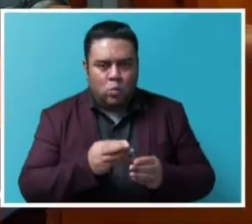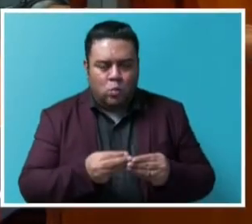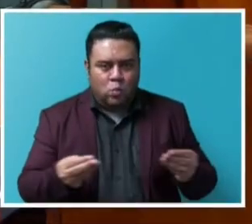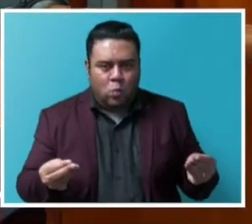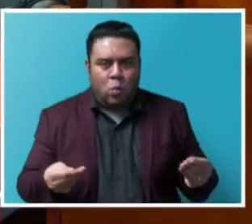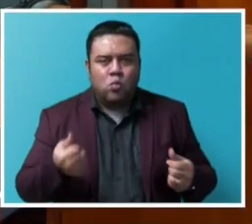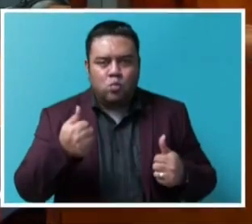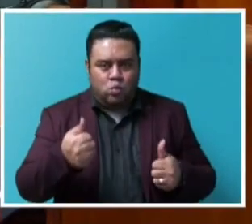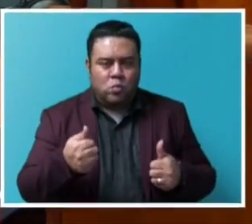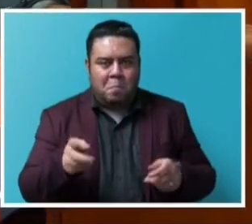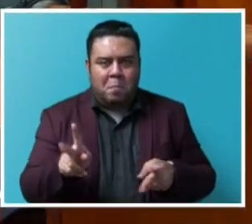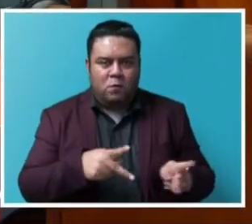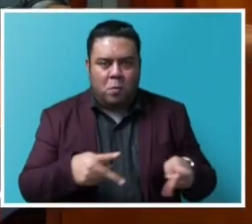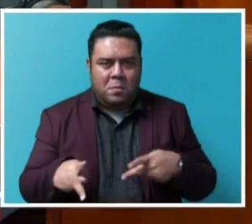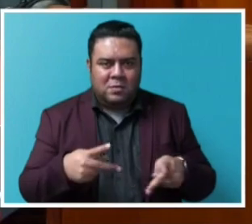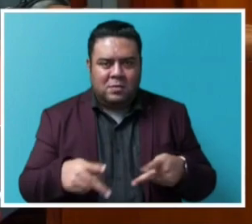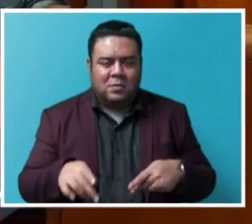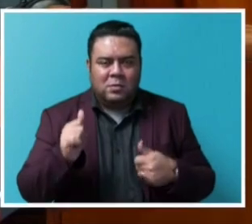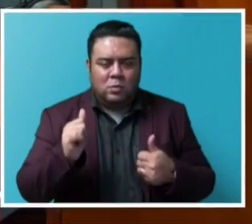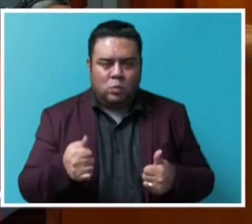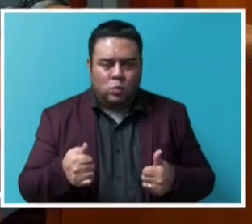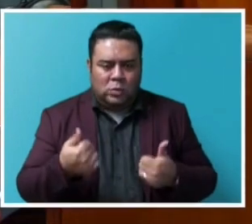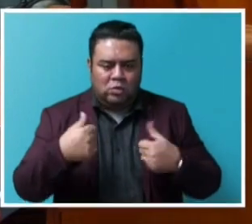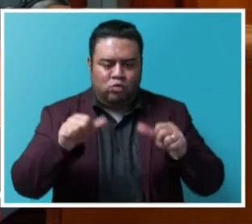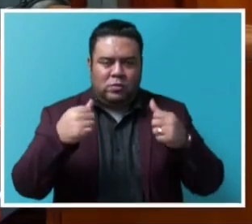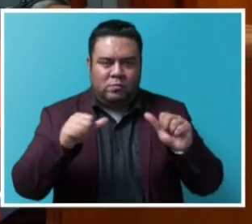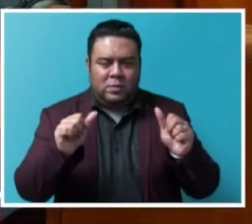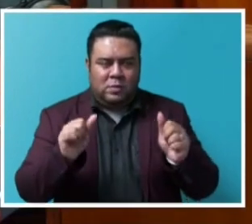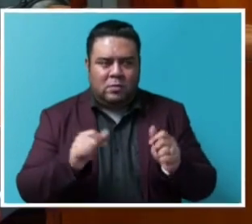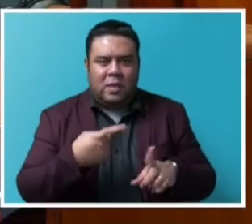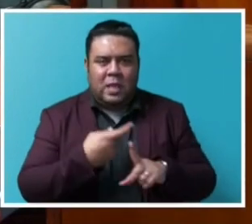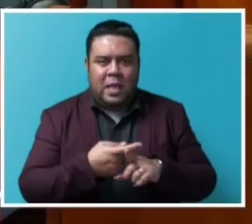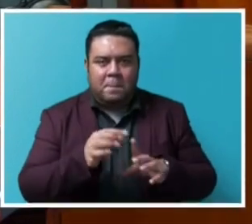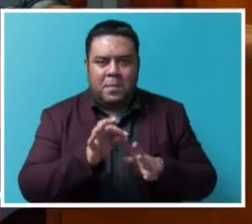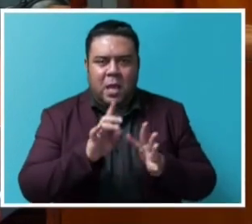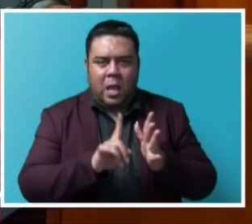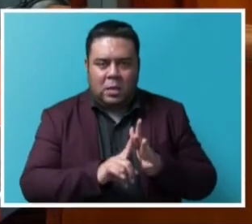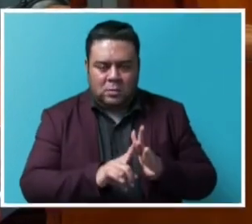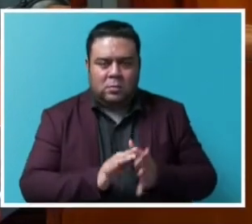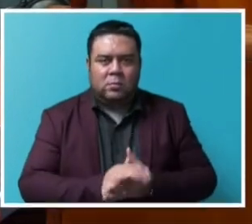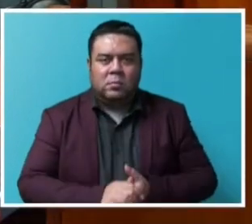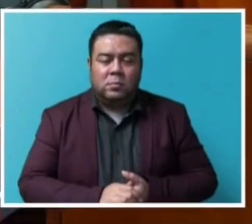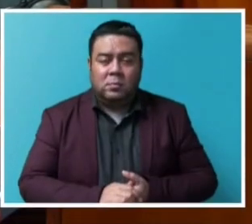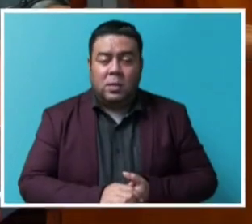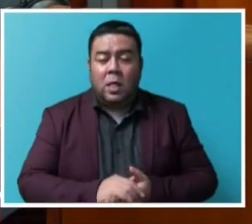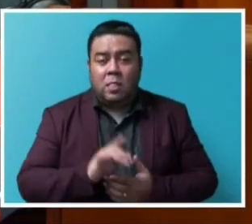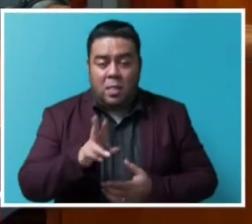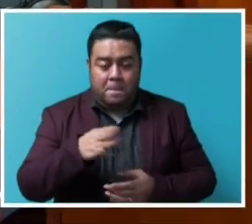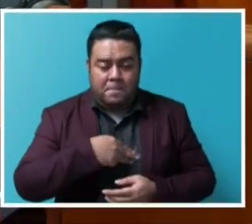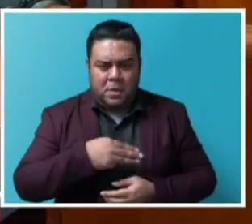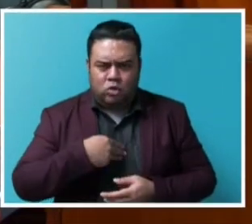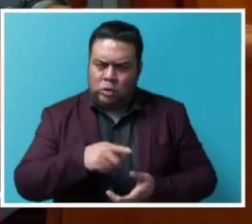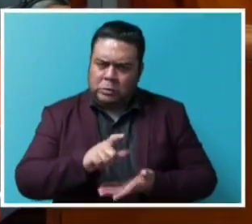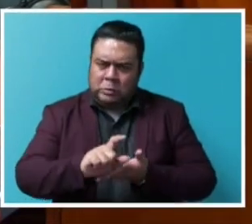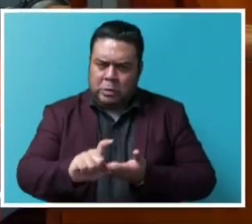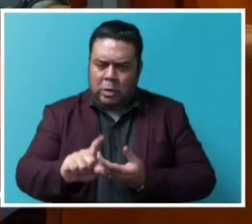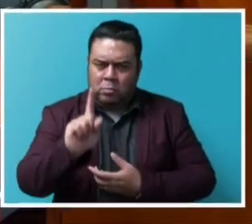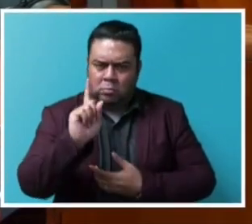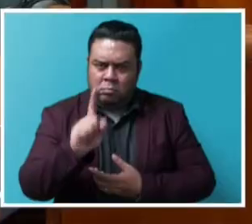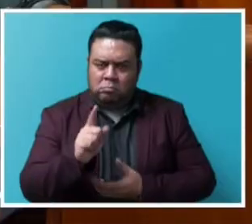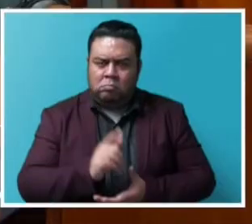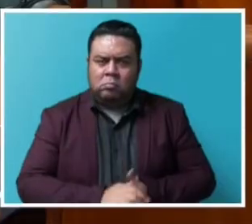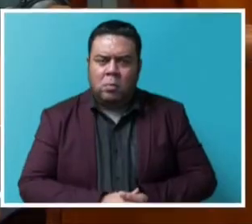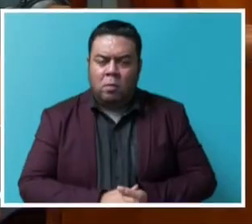good performance and the achievement of their KPIs. The Speaker, sir, the mission is clear.